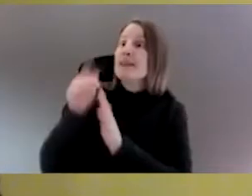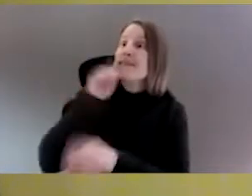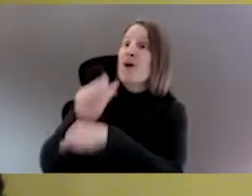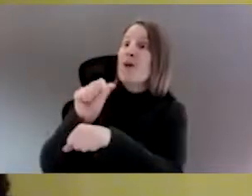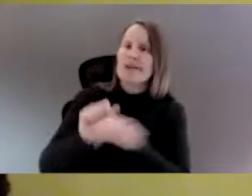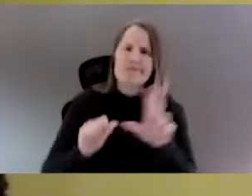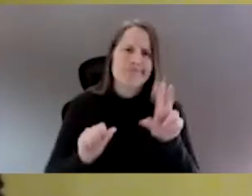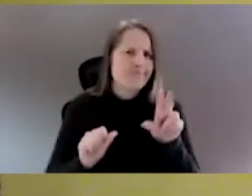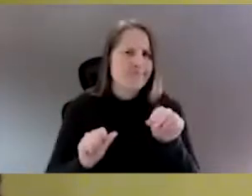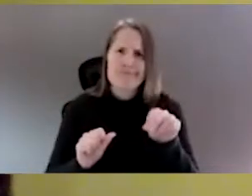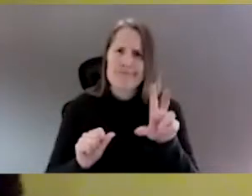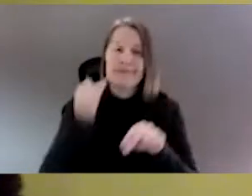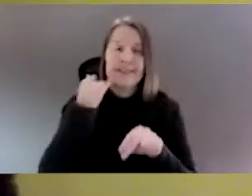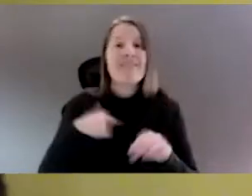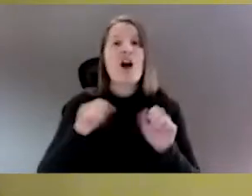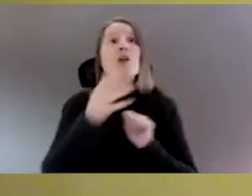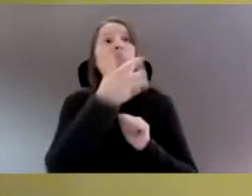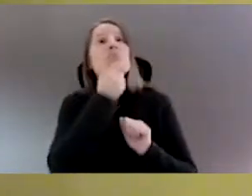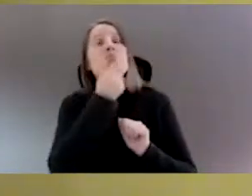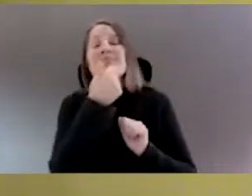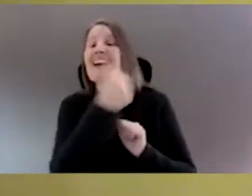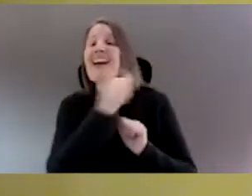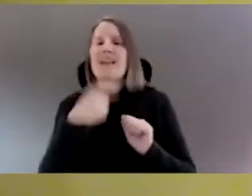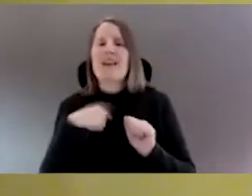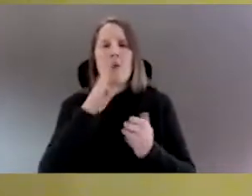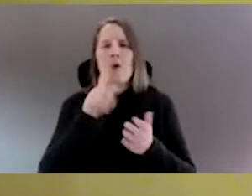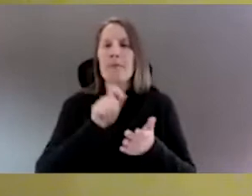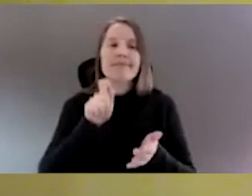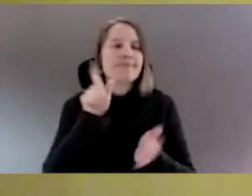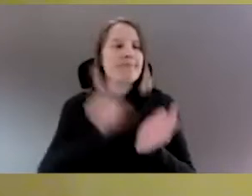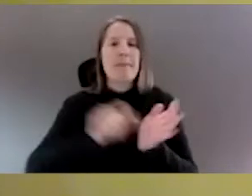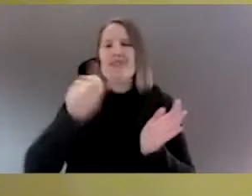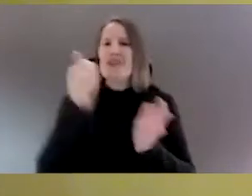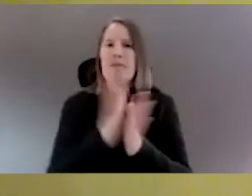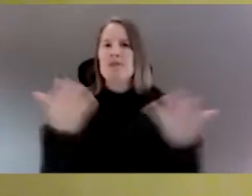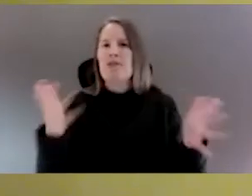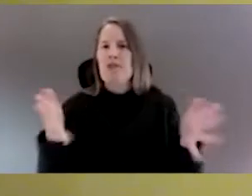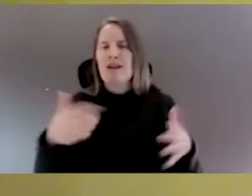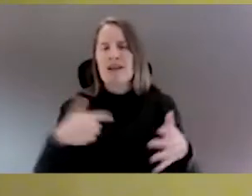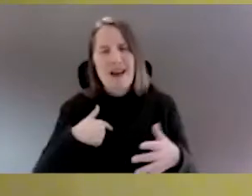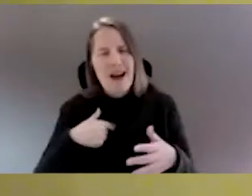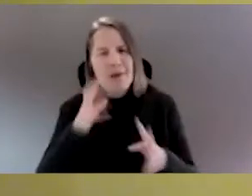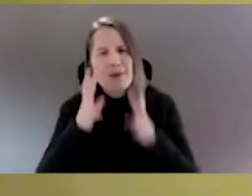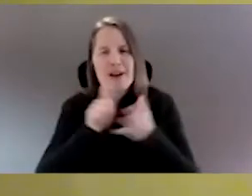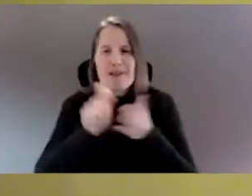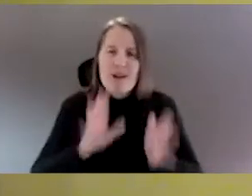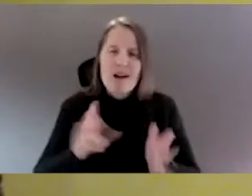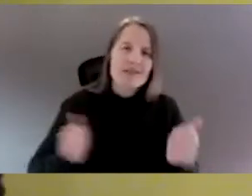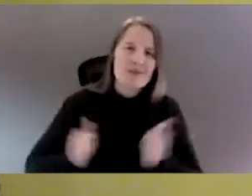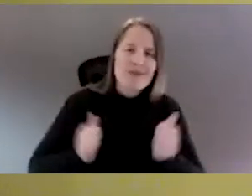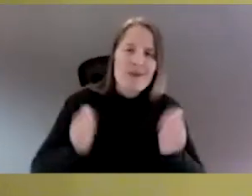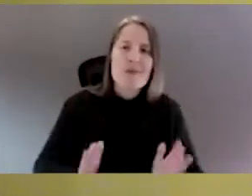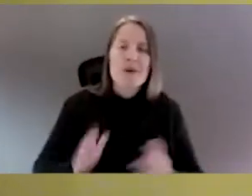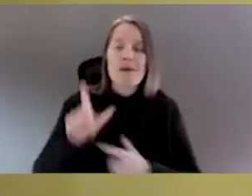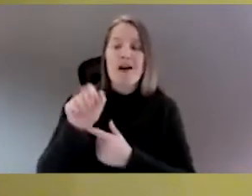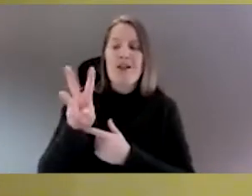be somewhere having written 10 books by now. I'm a creative writer, I'm a performer, but the law was something that I felt that I had to